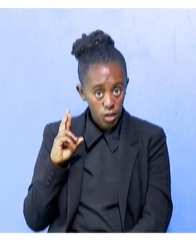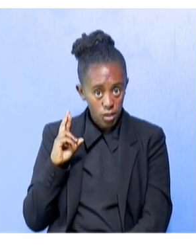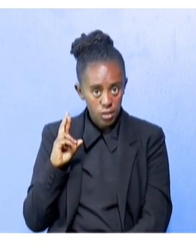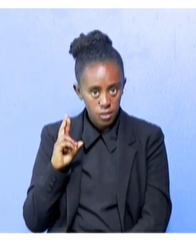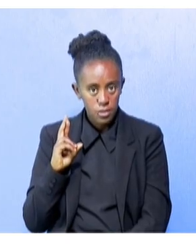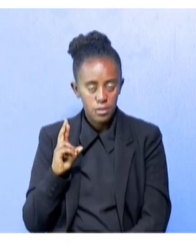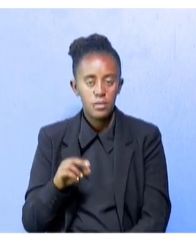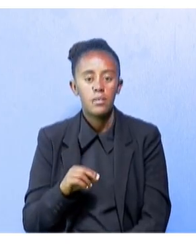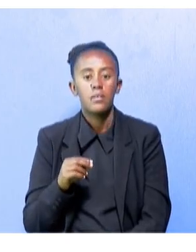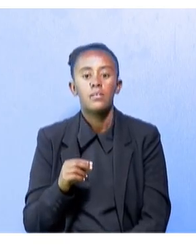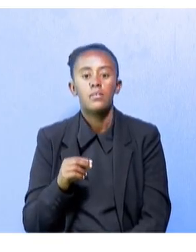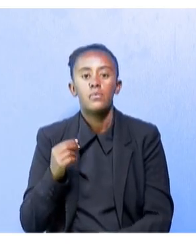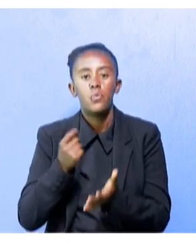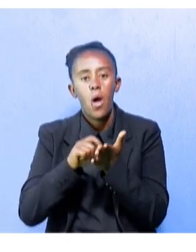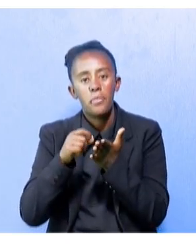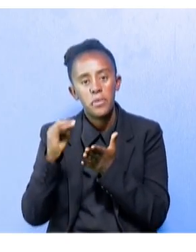writing